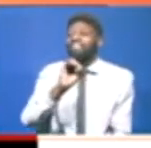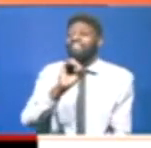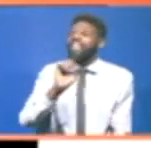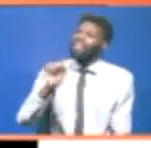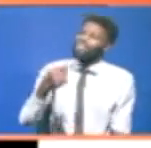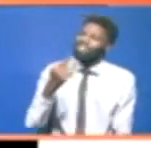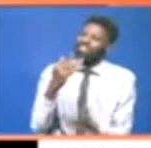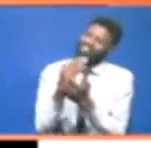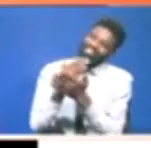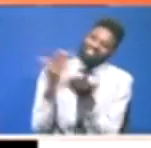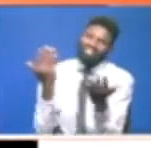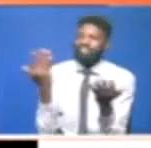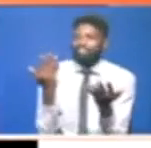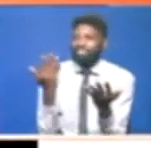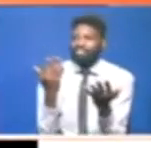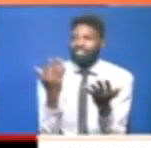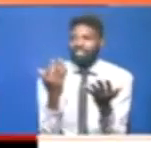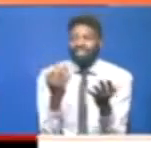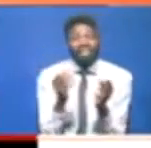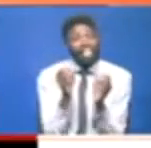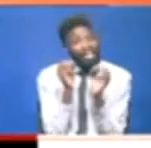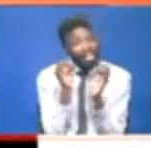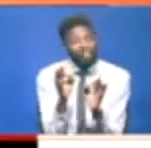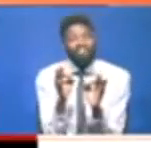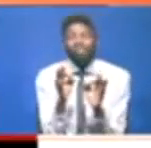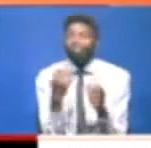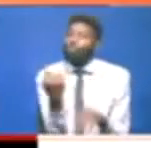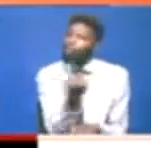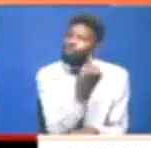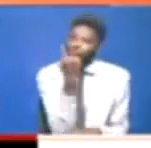thereabout. So if you're only getting